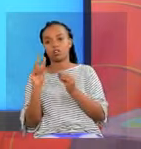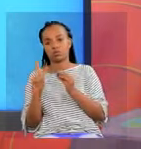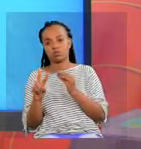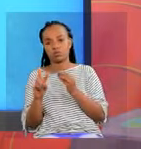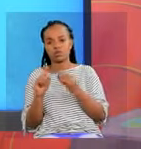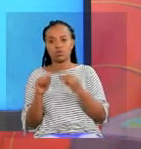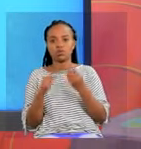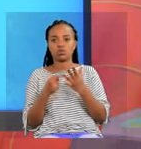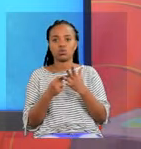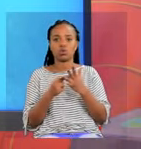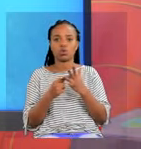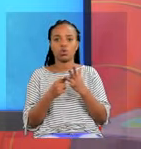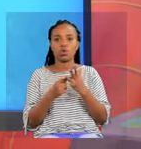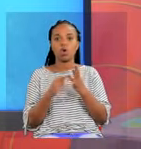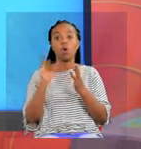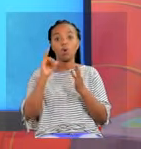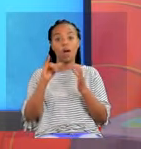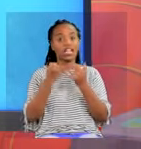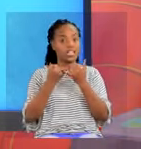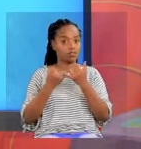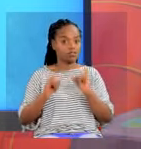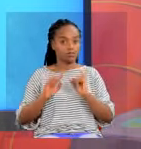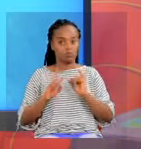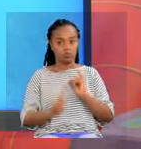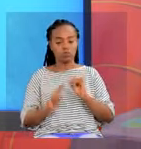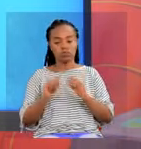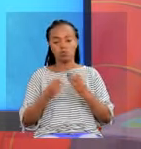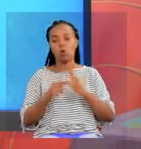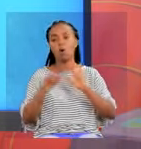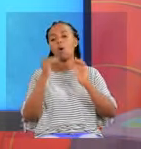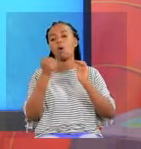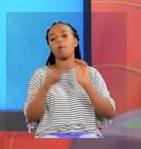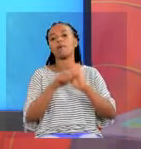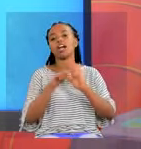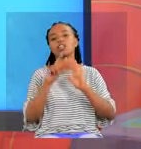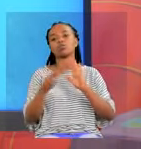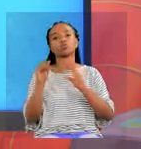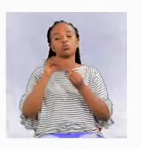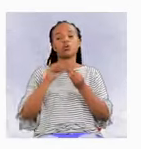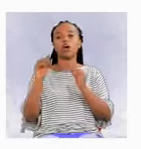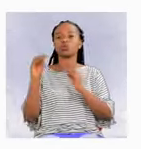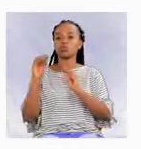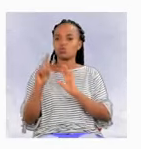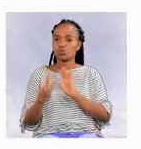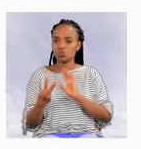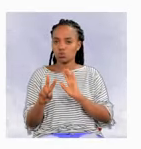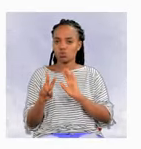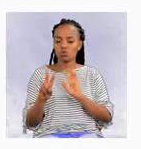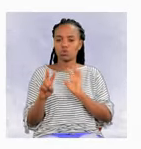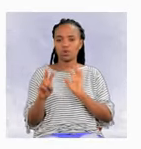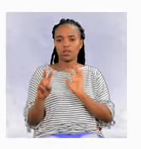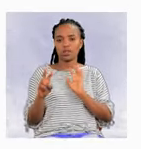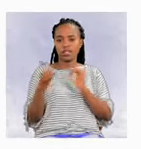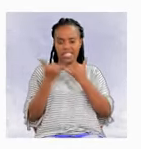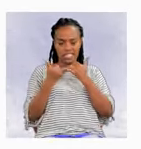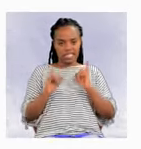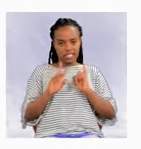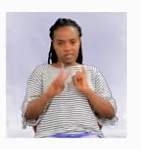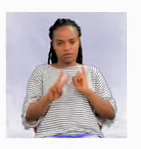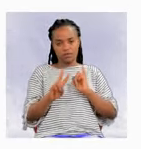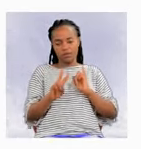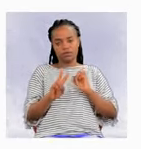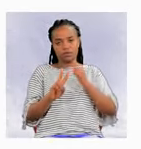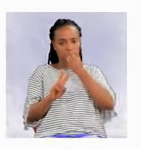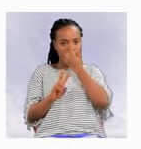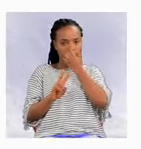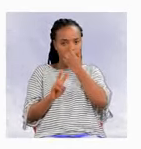Simply add the coordinate of y and divide by 2. Minus 2 plus 2, minus 2 plus 2